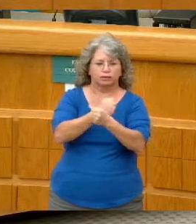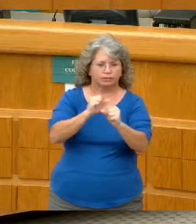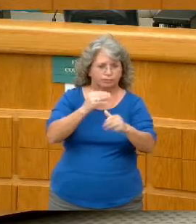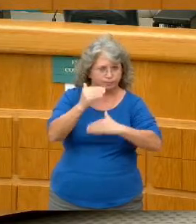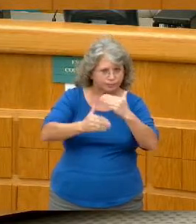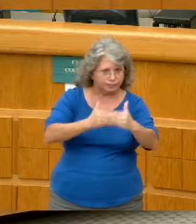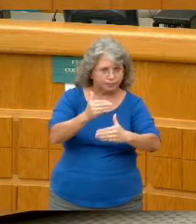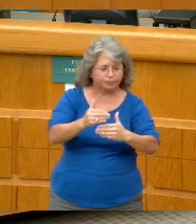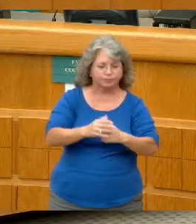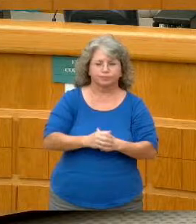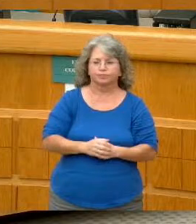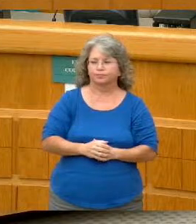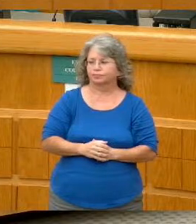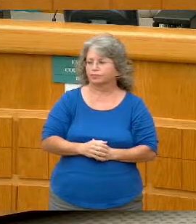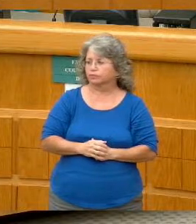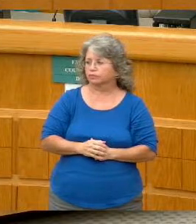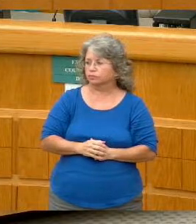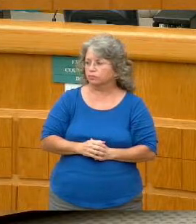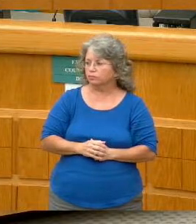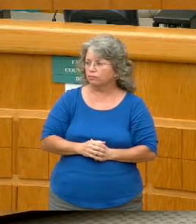strategies. So